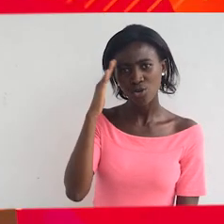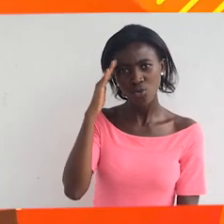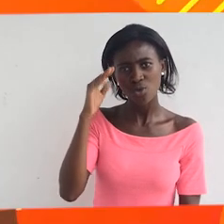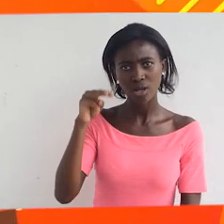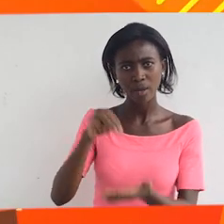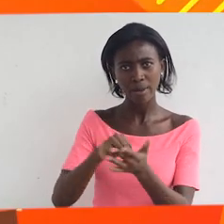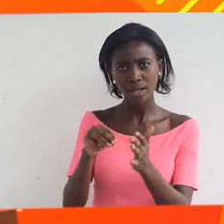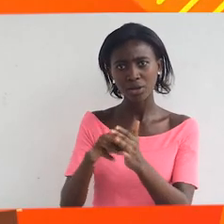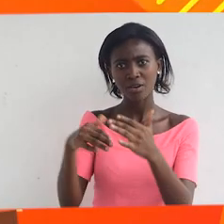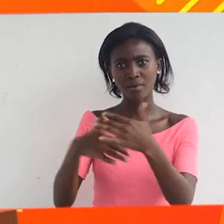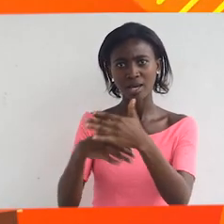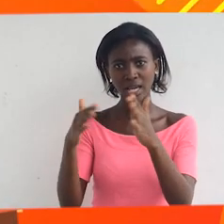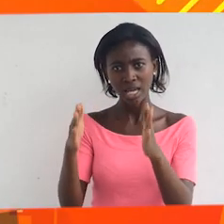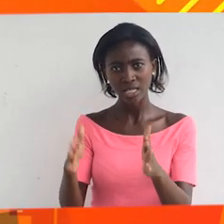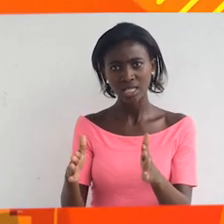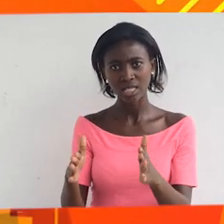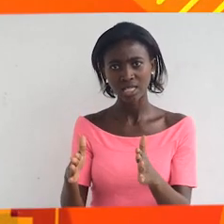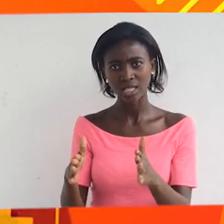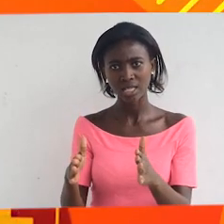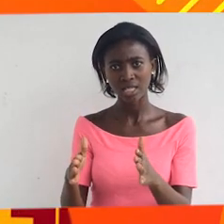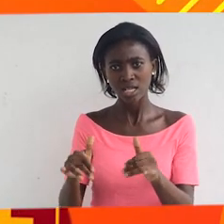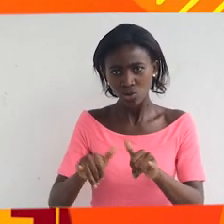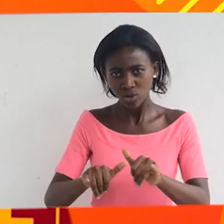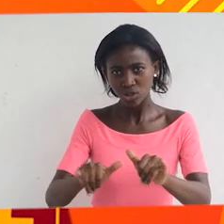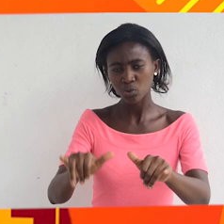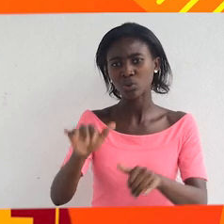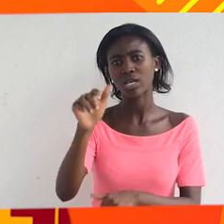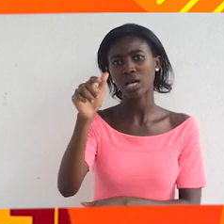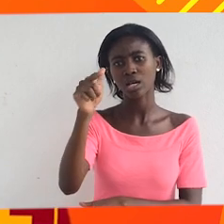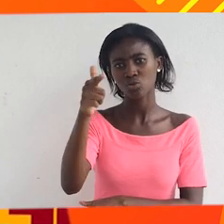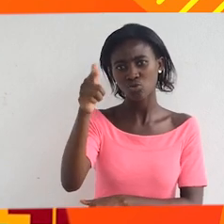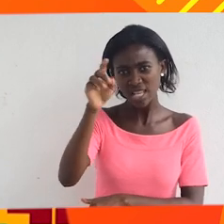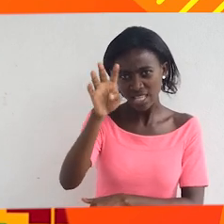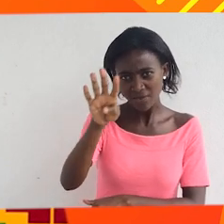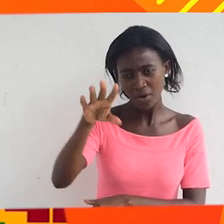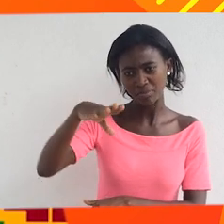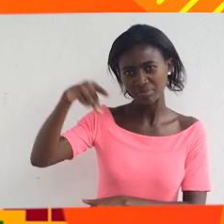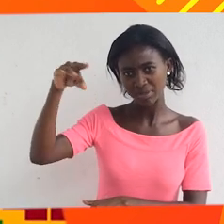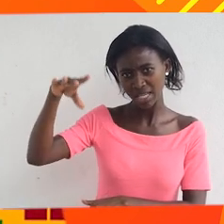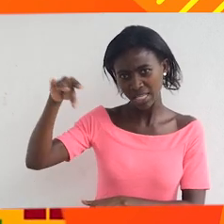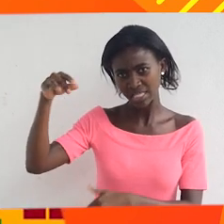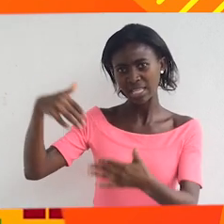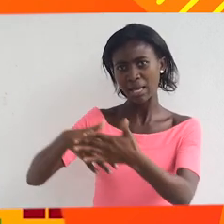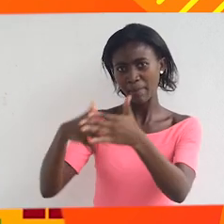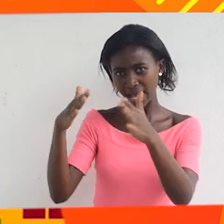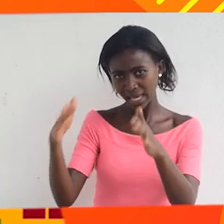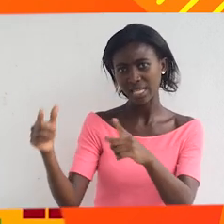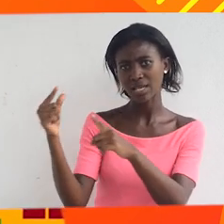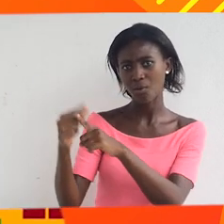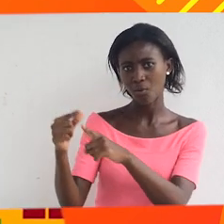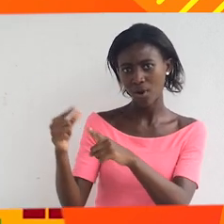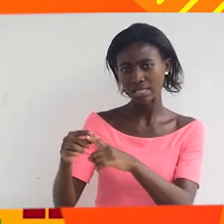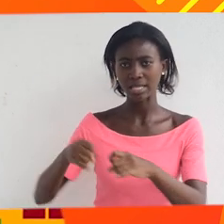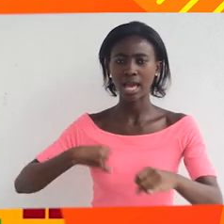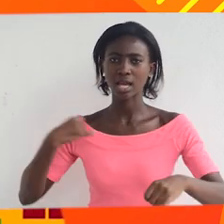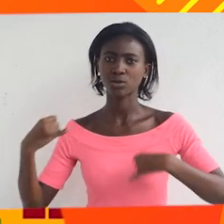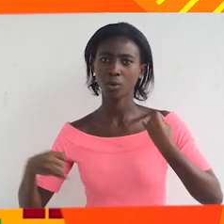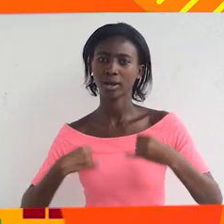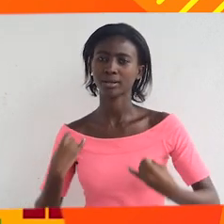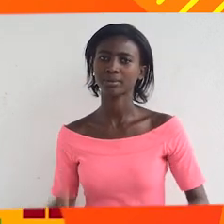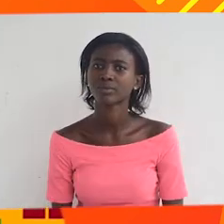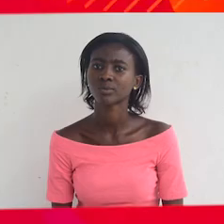Since you now know what packaging is, let's delve into our 24 selected packaging terminologies.